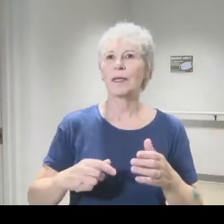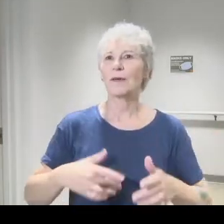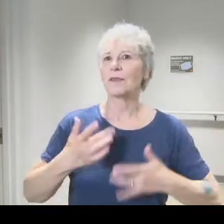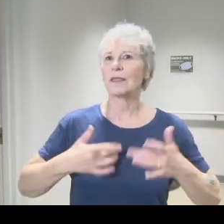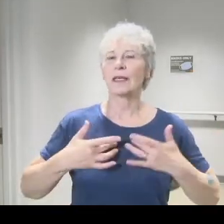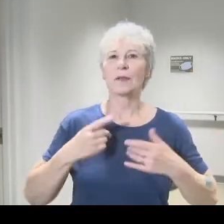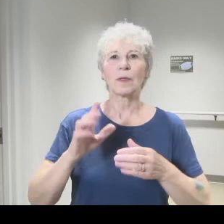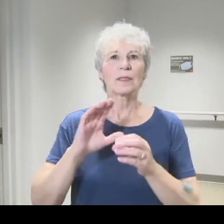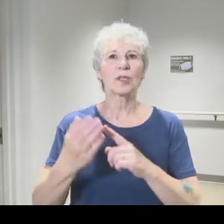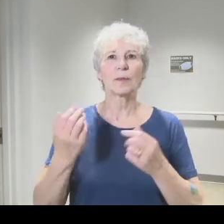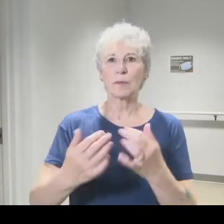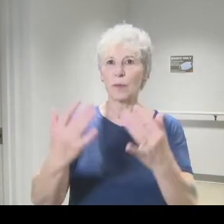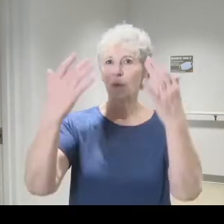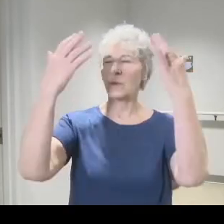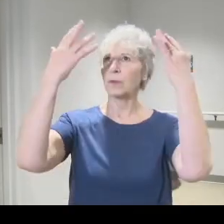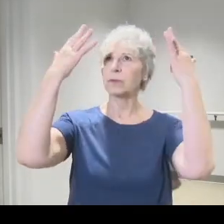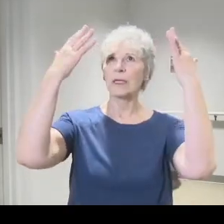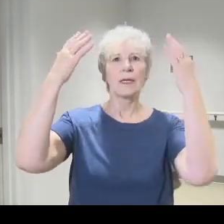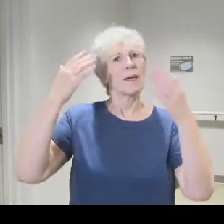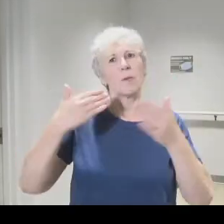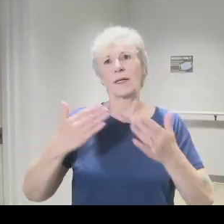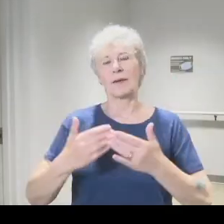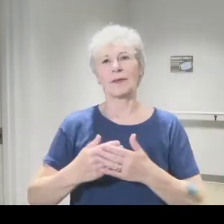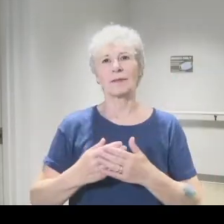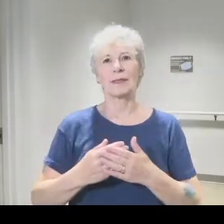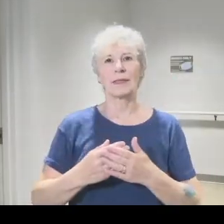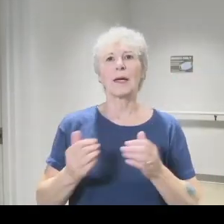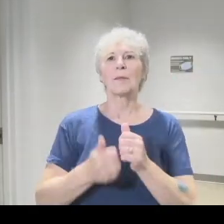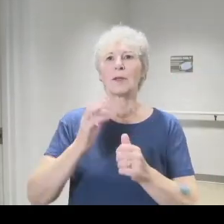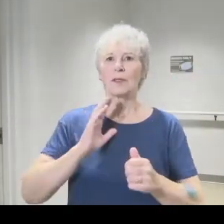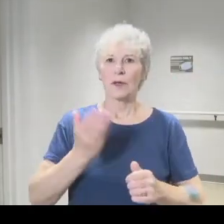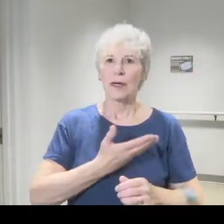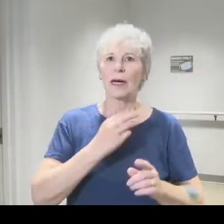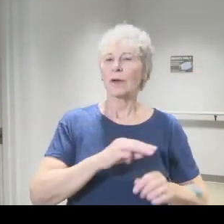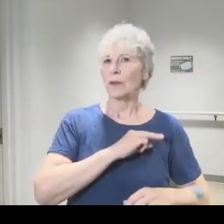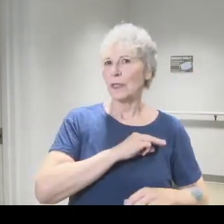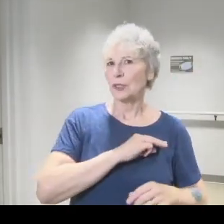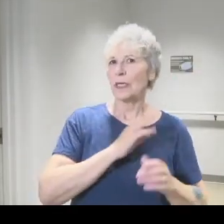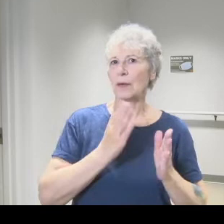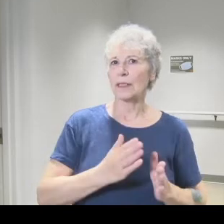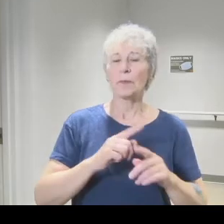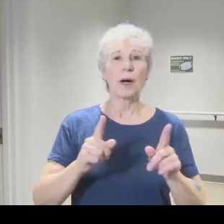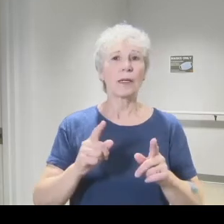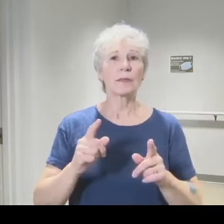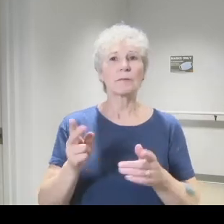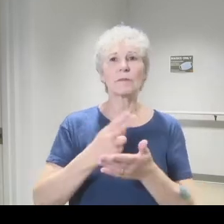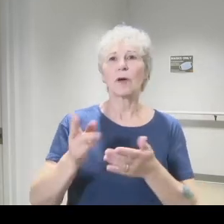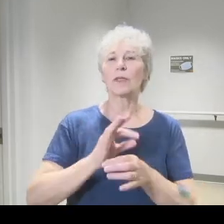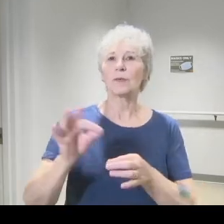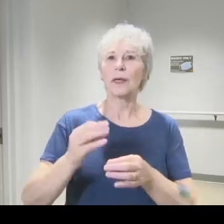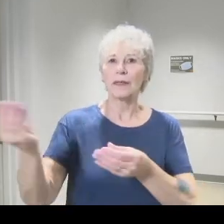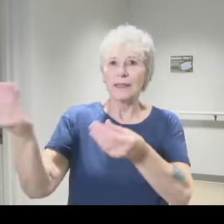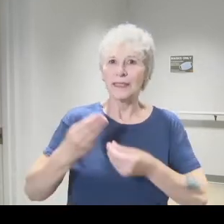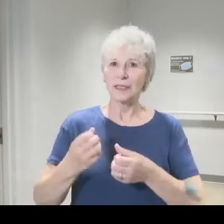overwhelm us. Whatever it is, certainly for our missionaries. But then the Holy Spirit empowers us to remember who